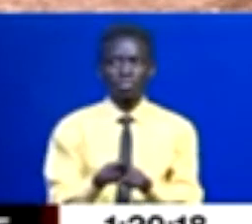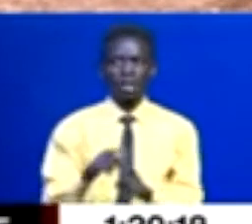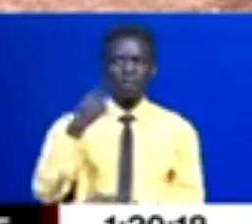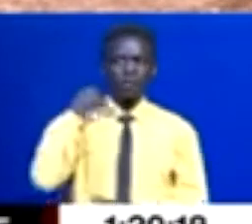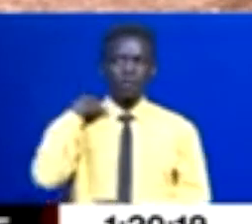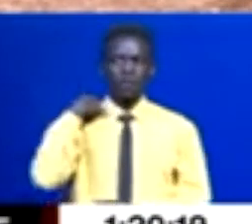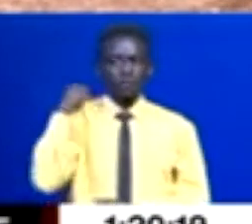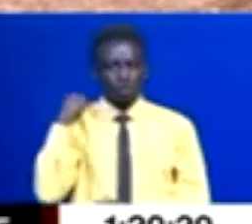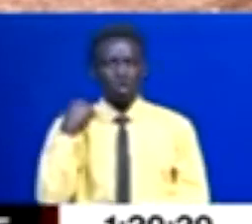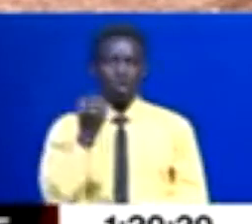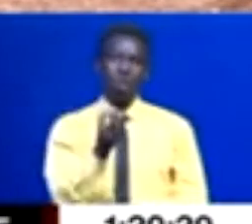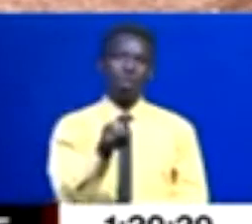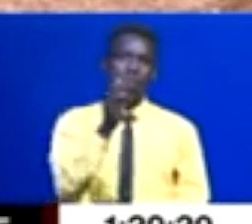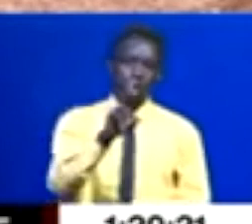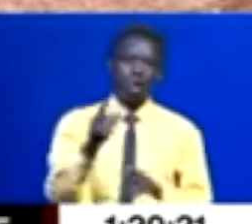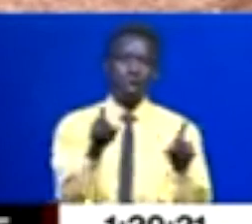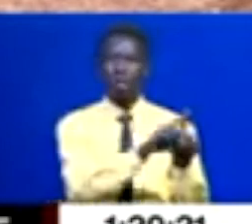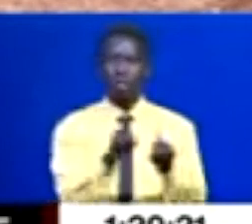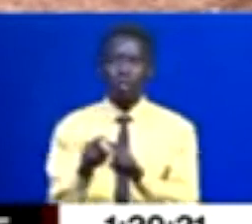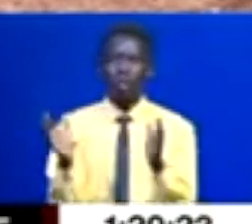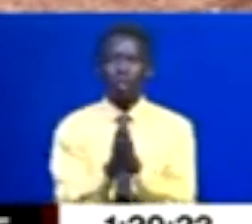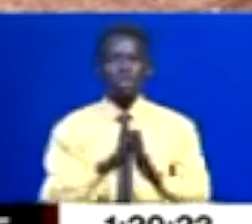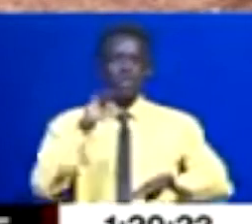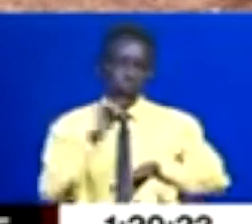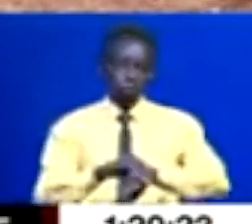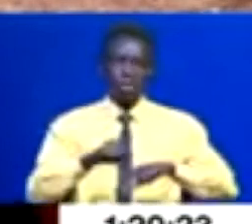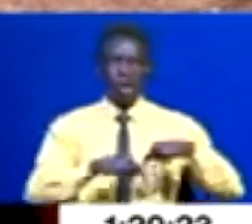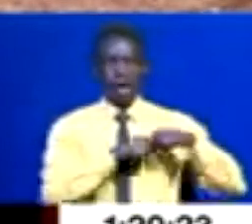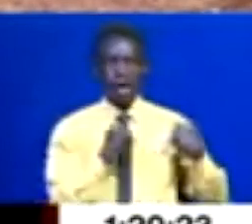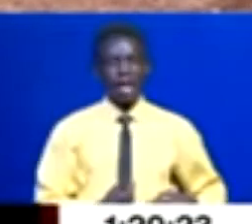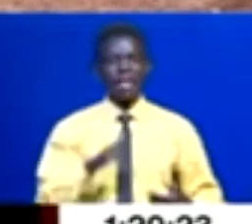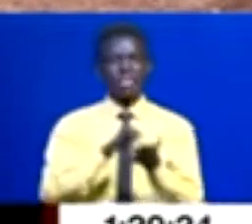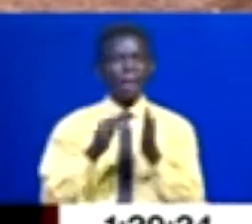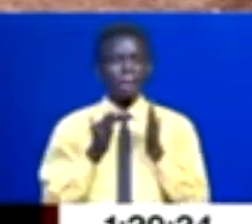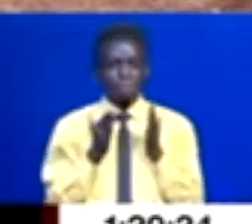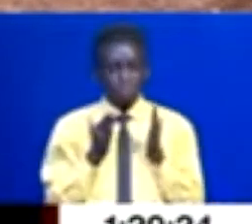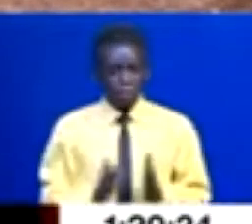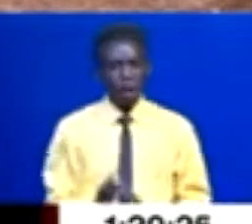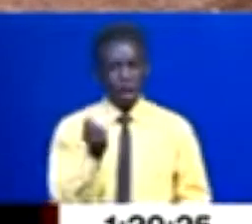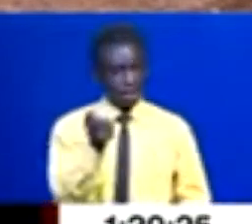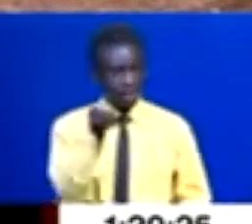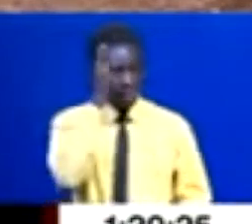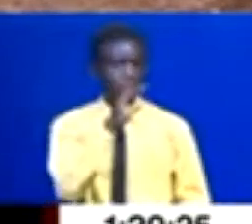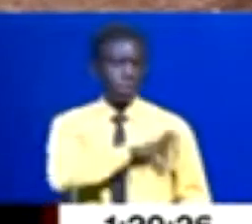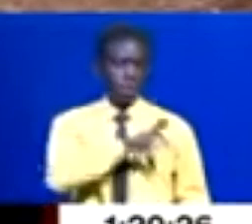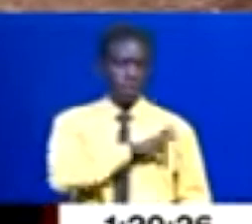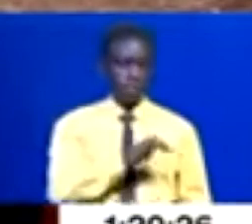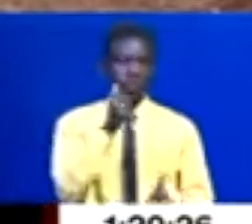voluntarily and also with a good heart, that somebody understands the benefits is going to